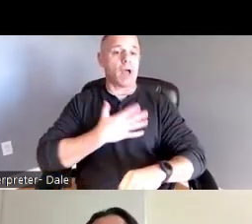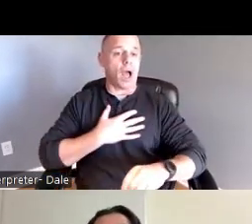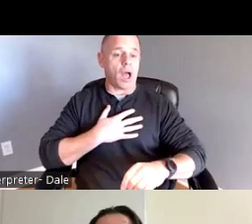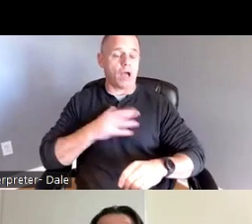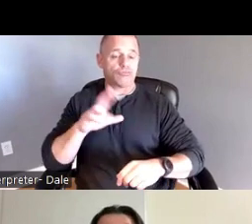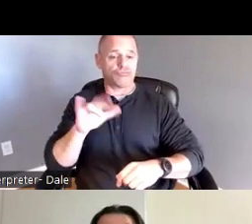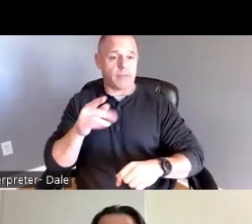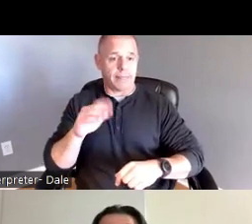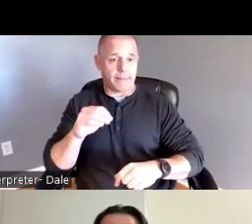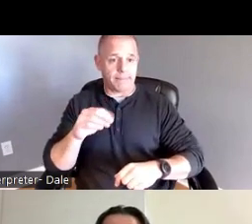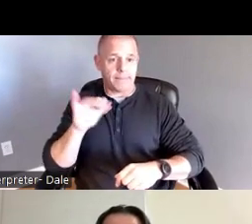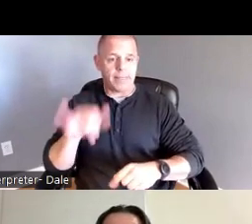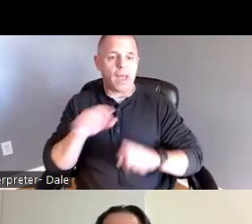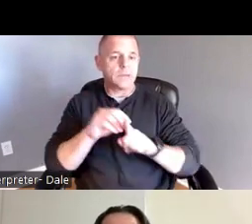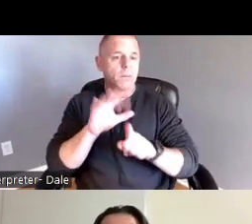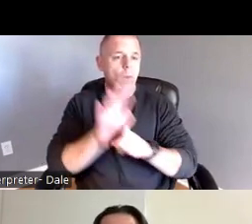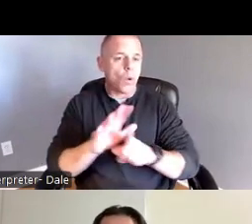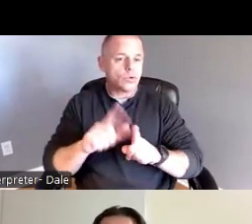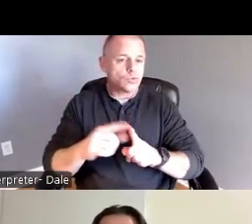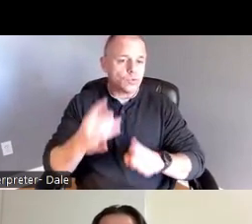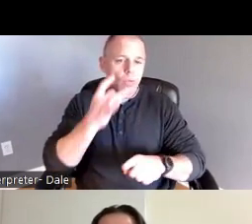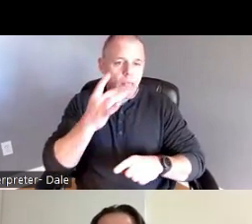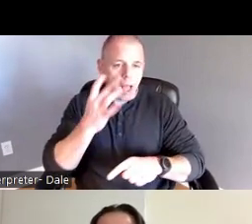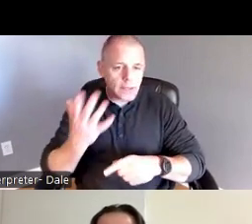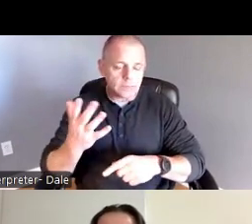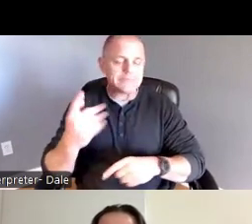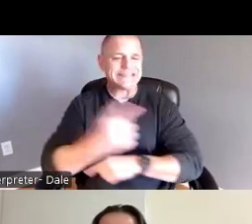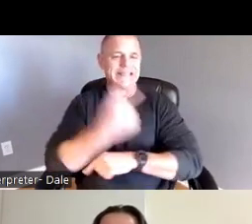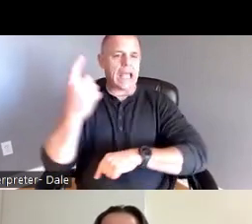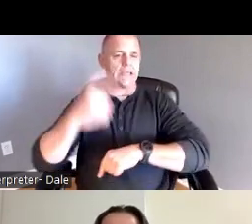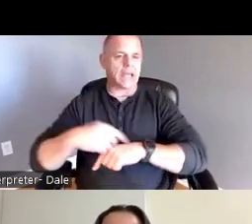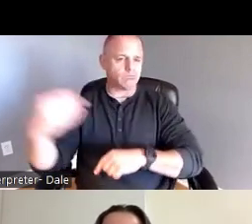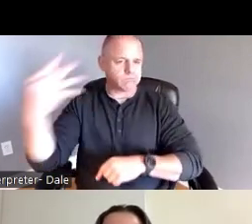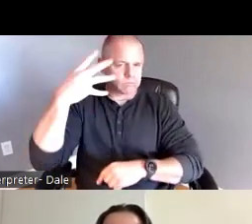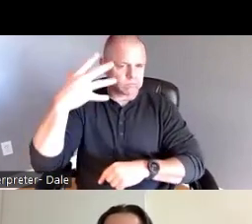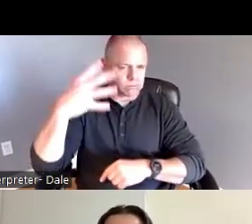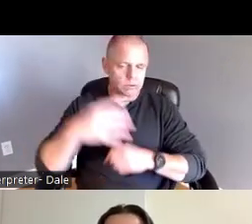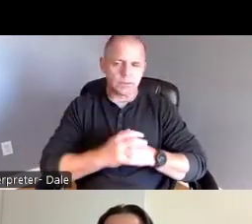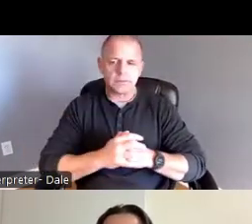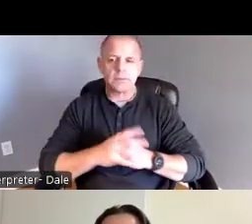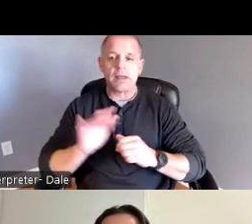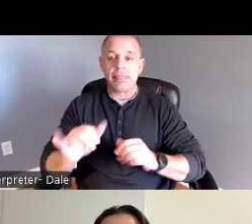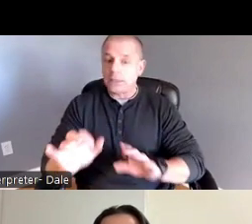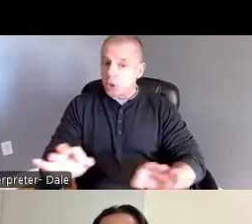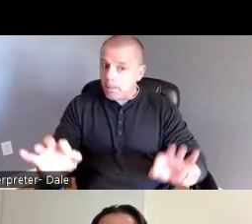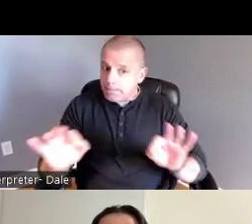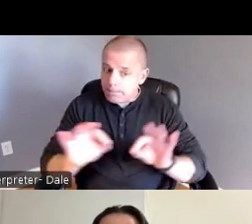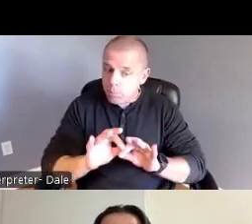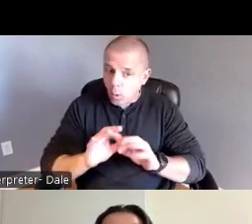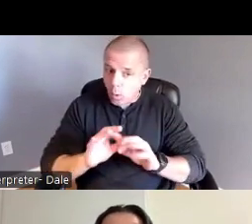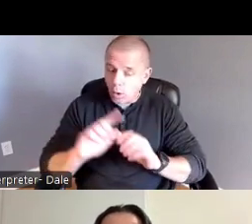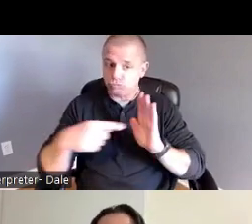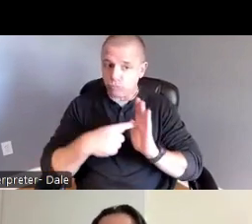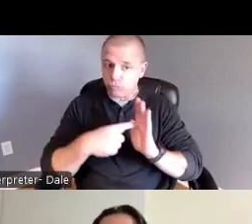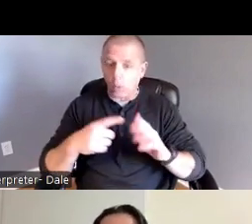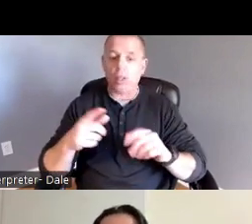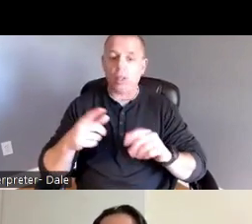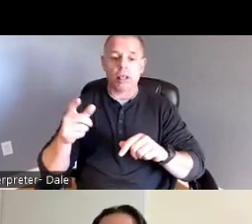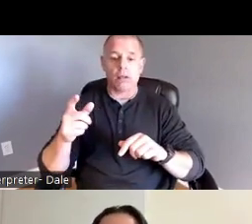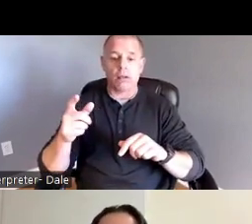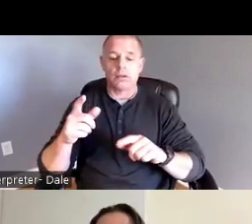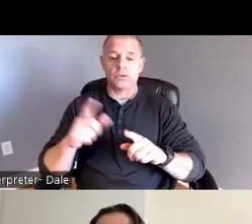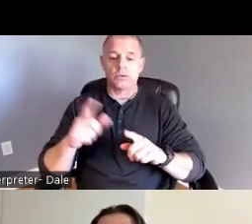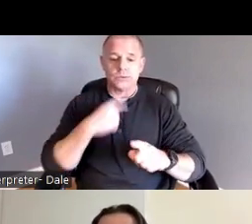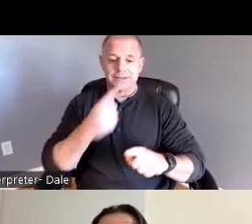our exposure to light, our daylight exposure. And this will be an important factor to tell our body